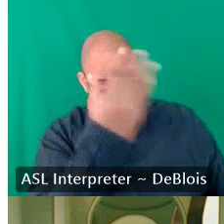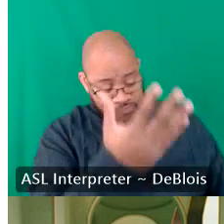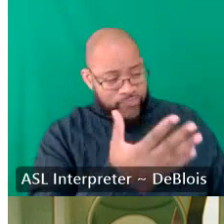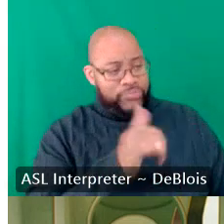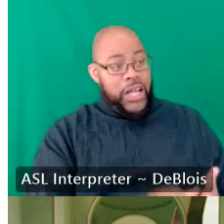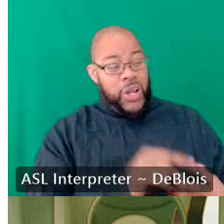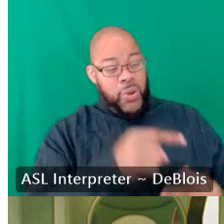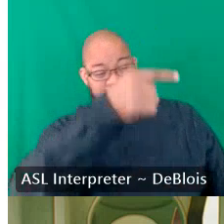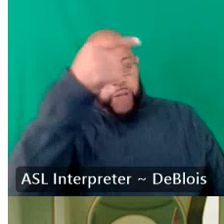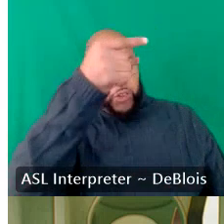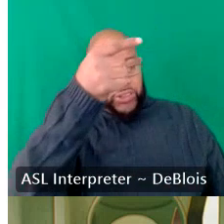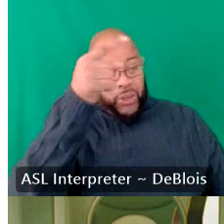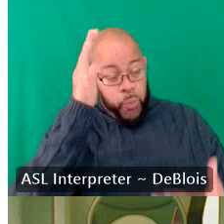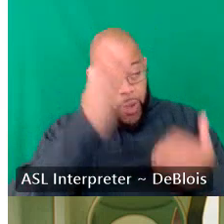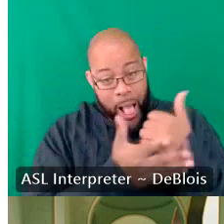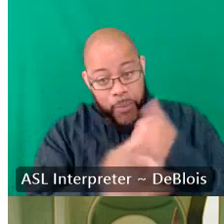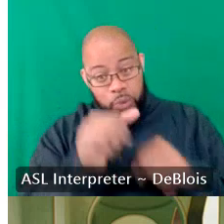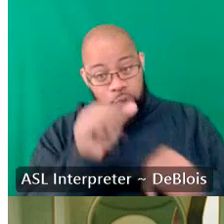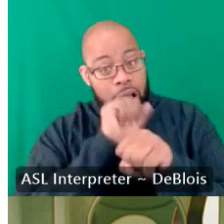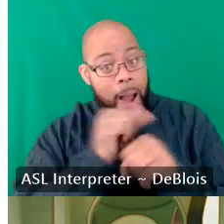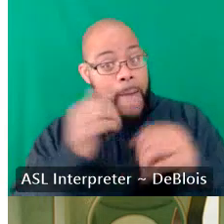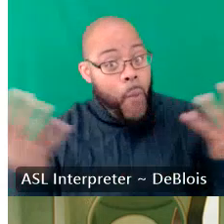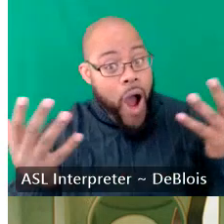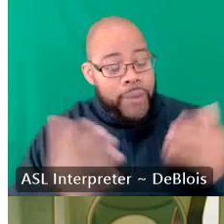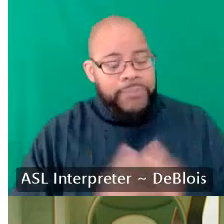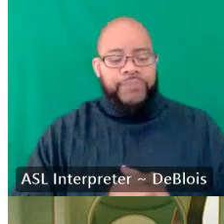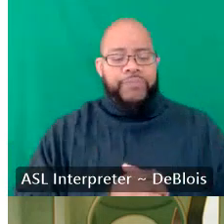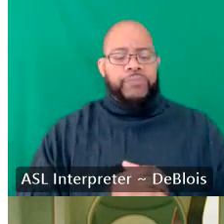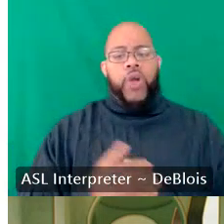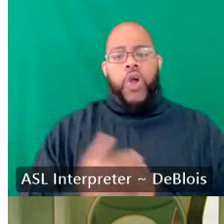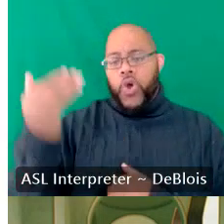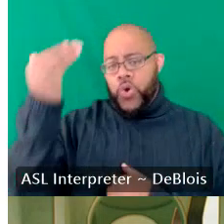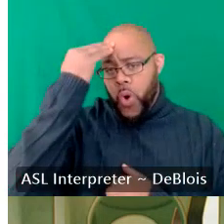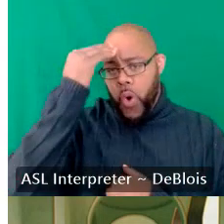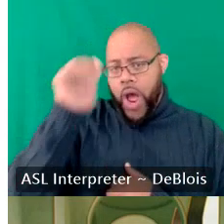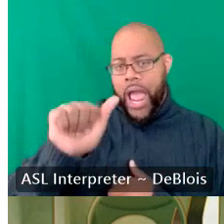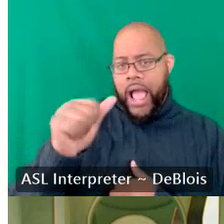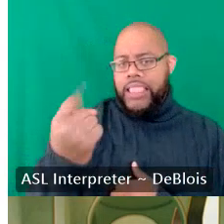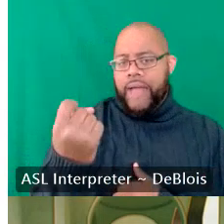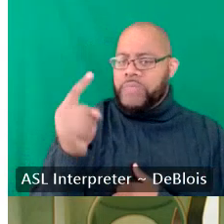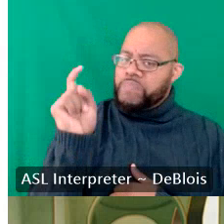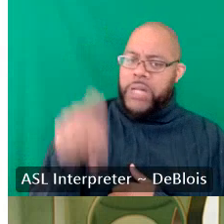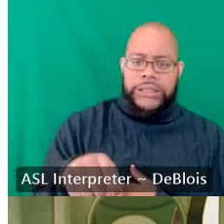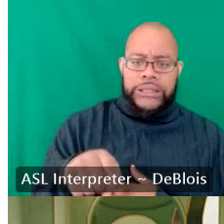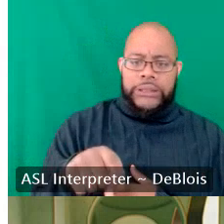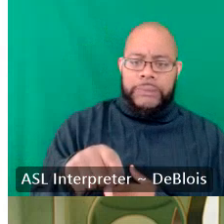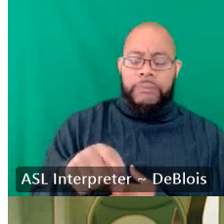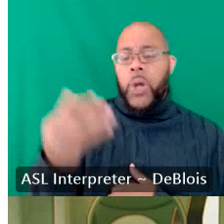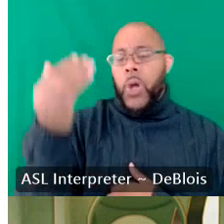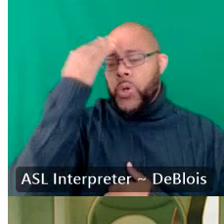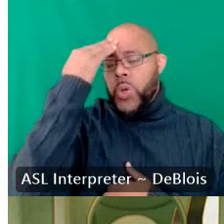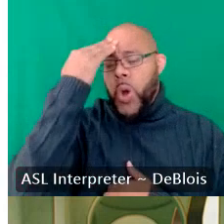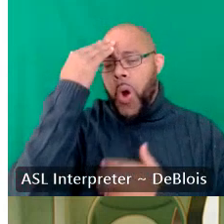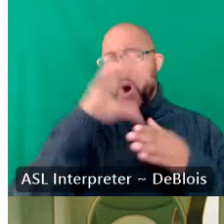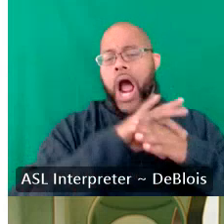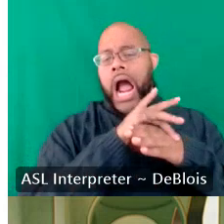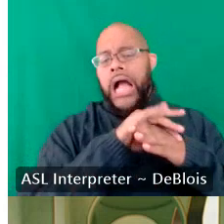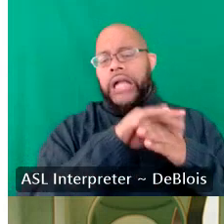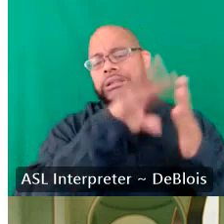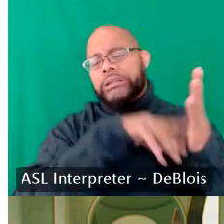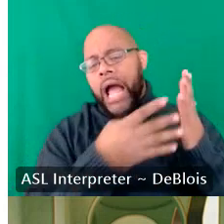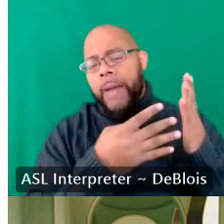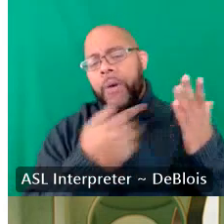one thing that is going to help you in your job is knowing A-11. At least know the table of contents, right? And we're